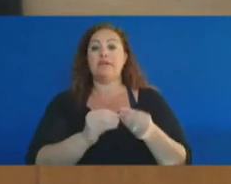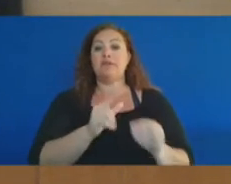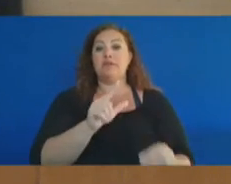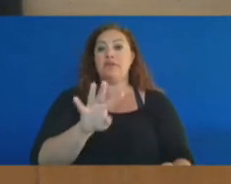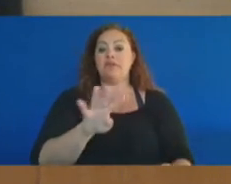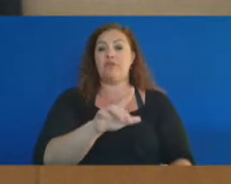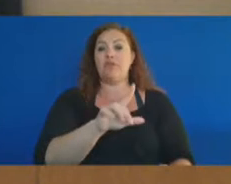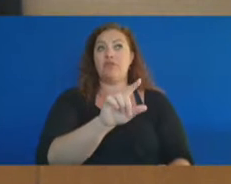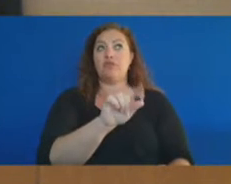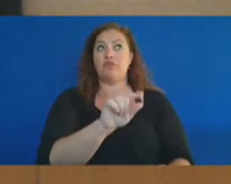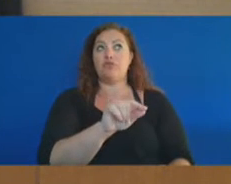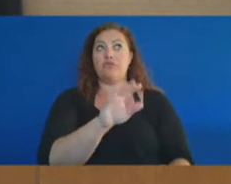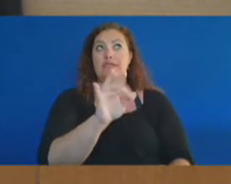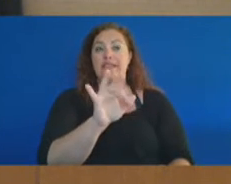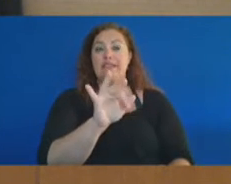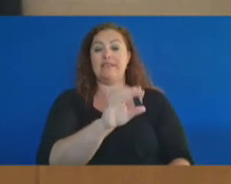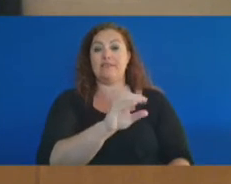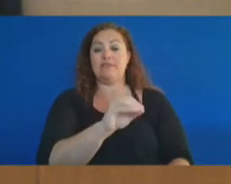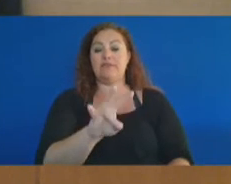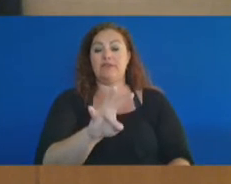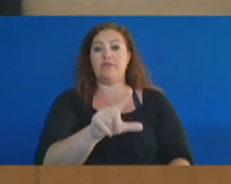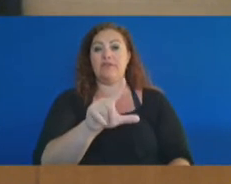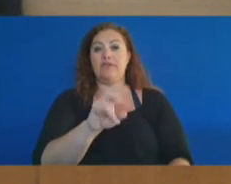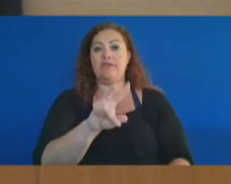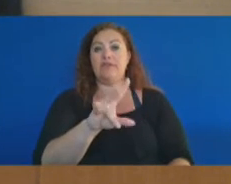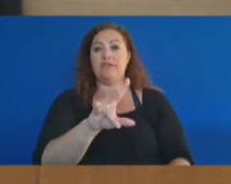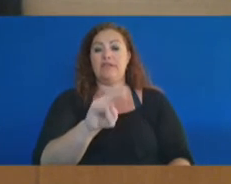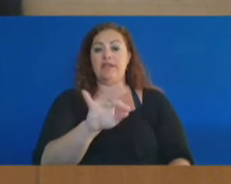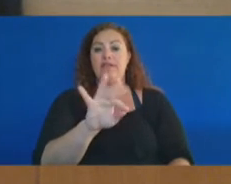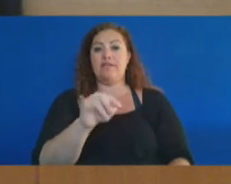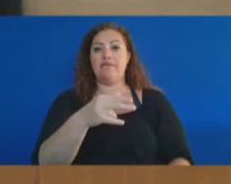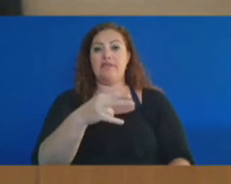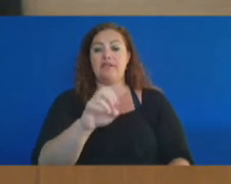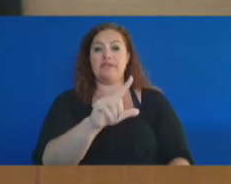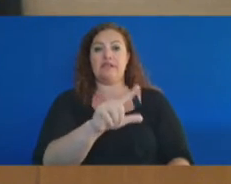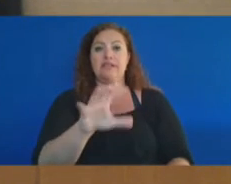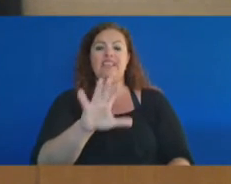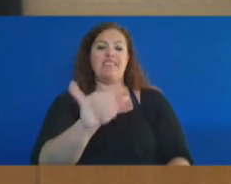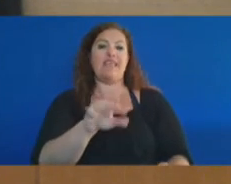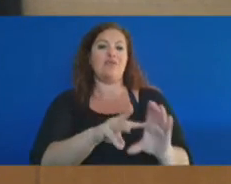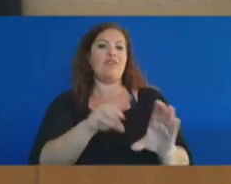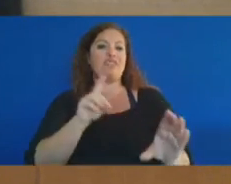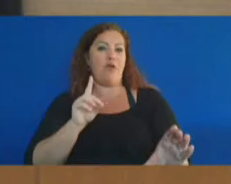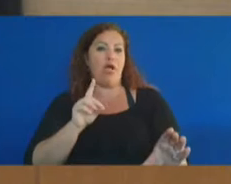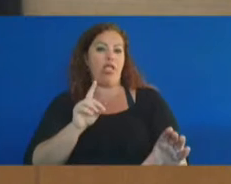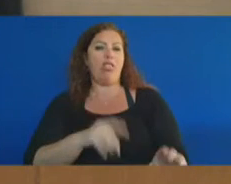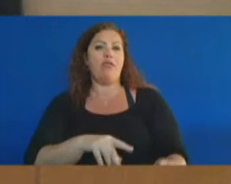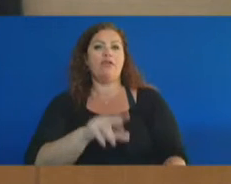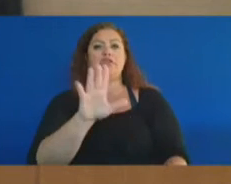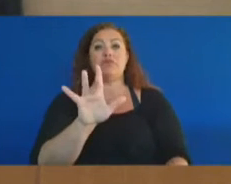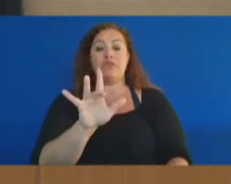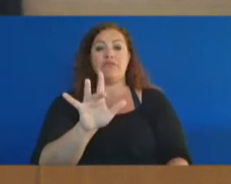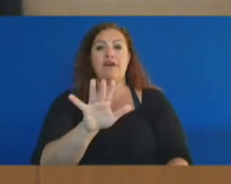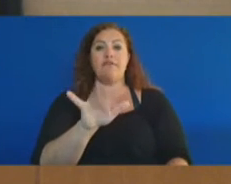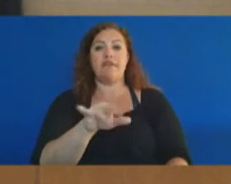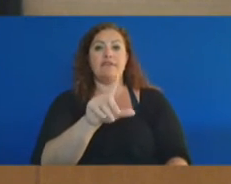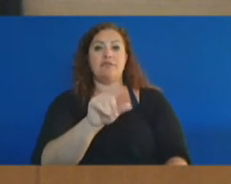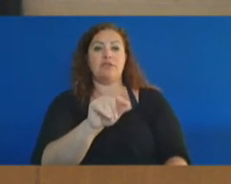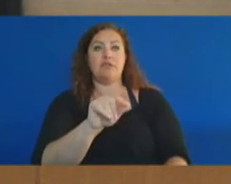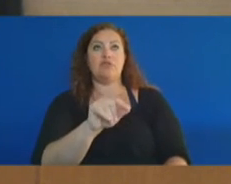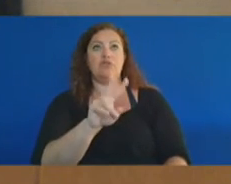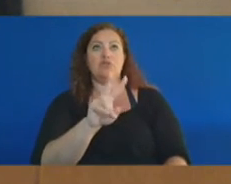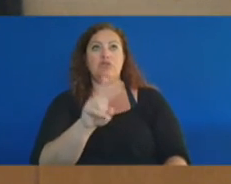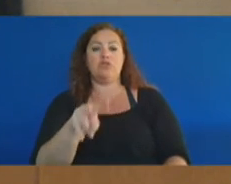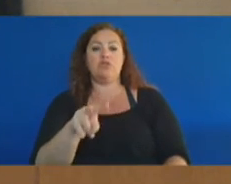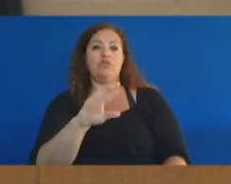007 by Leblon franchise Holdings LLC that's a withdrawal request item 25 is 2022 066 by wood